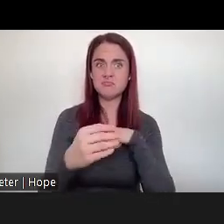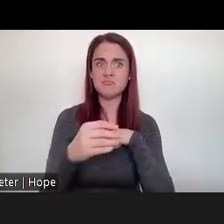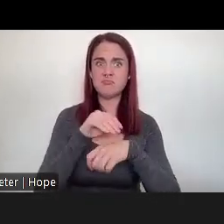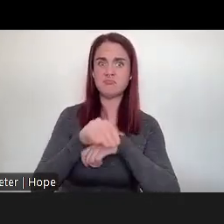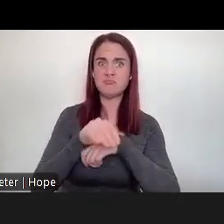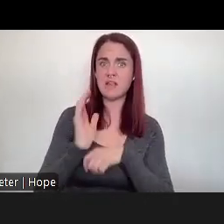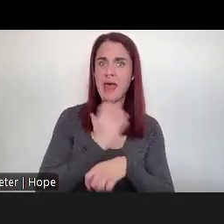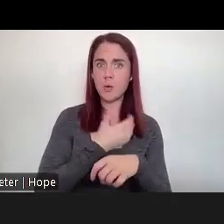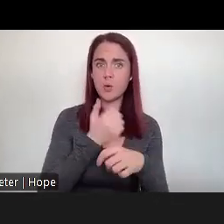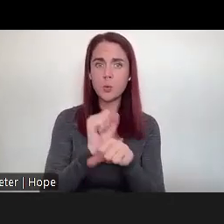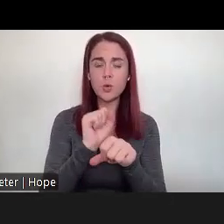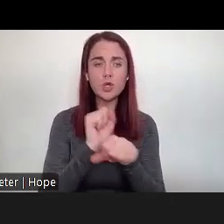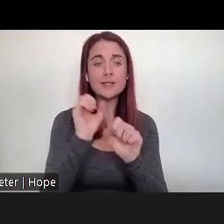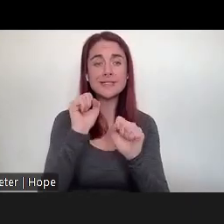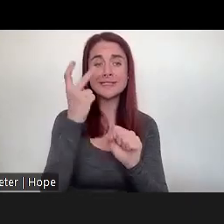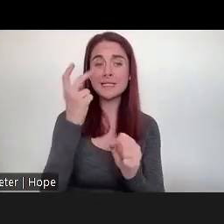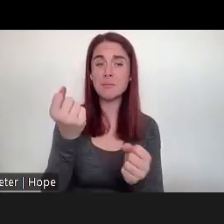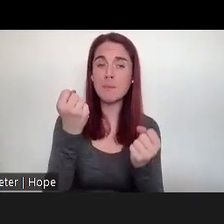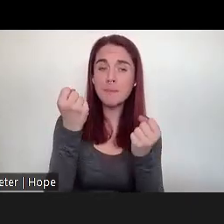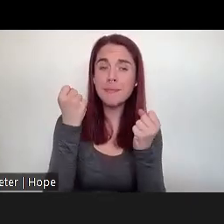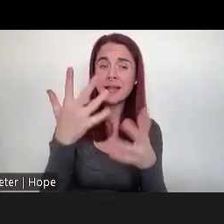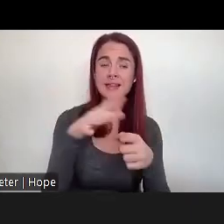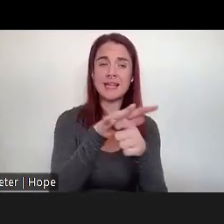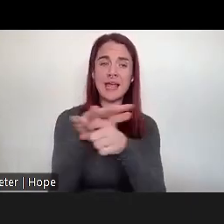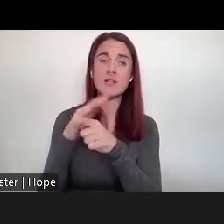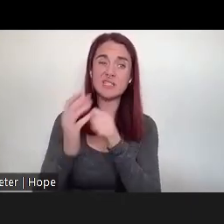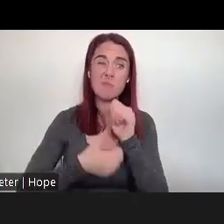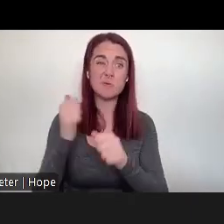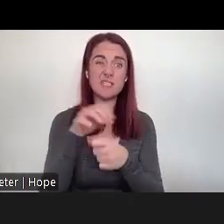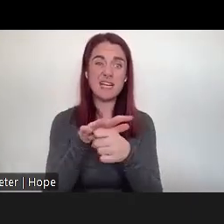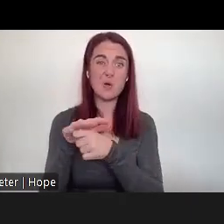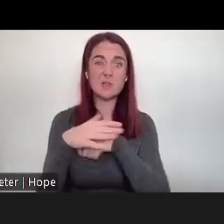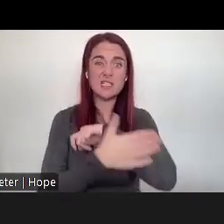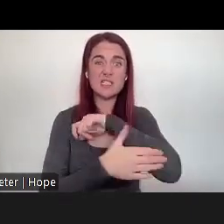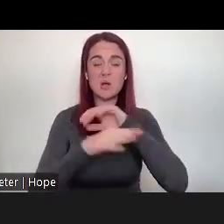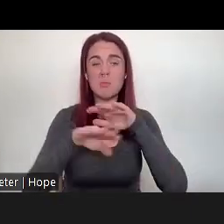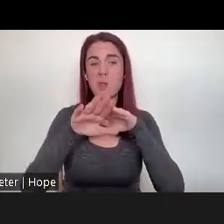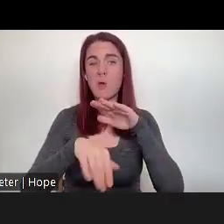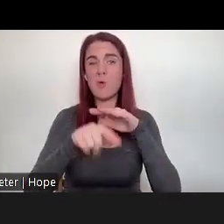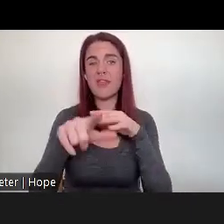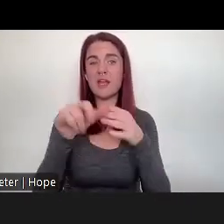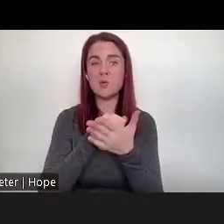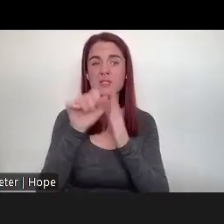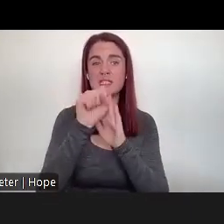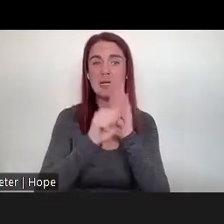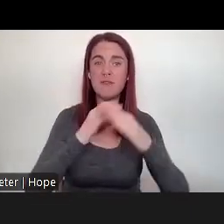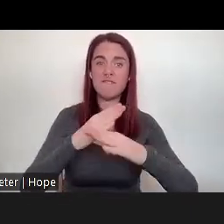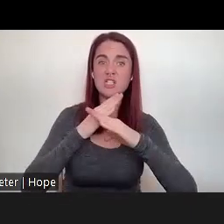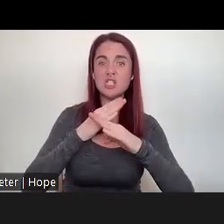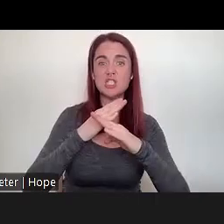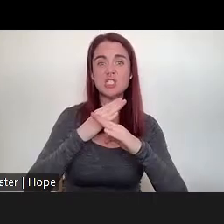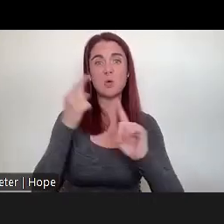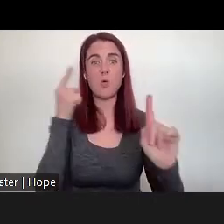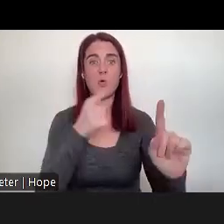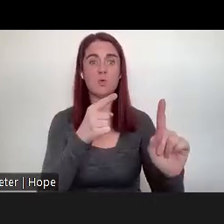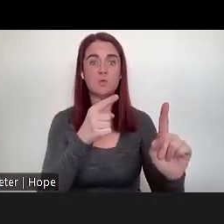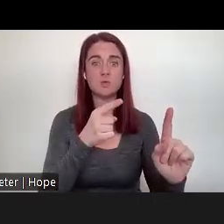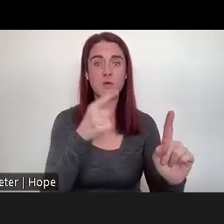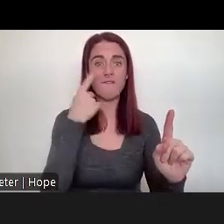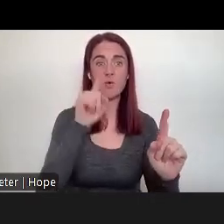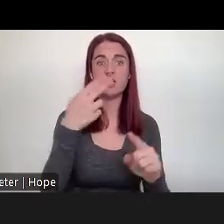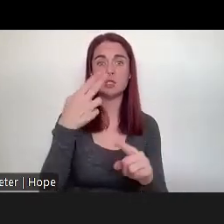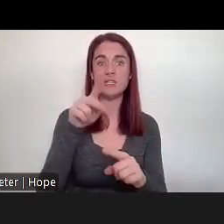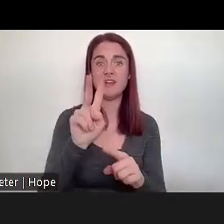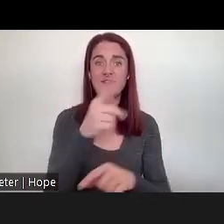can see that most of the counties in our region actually fall below the New York State Prevention Agenda goals for